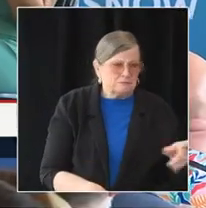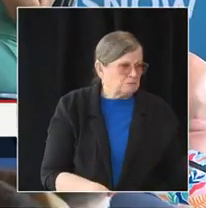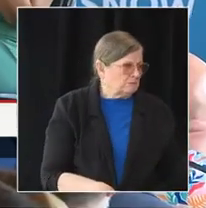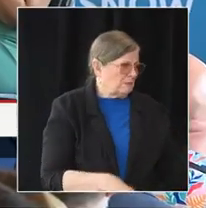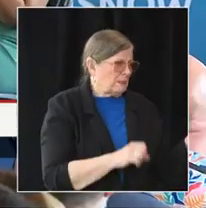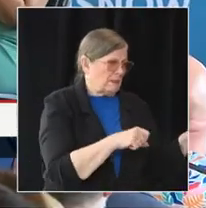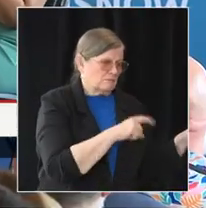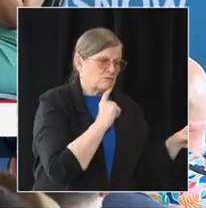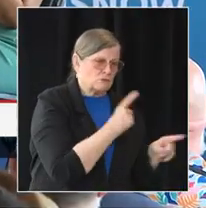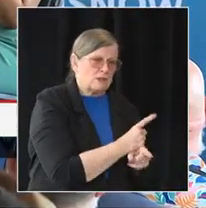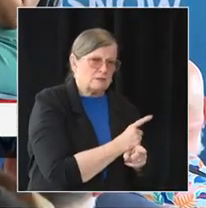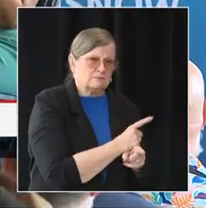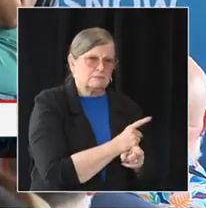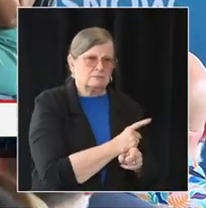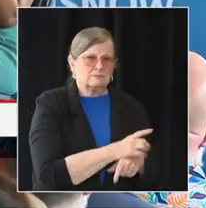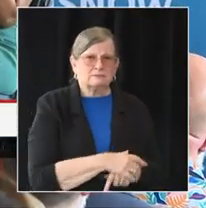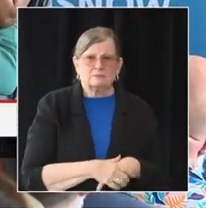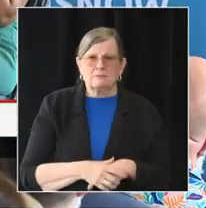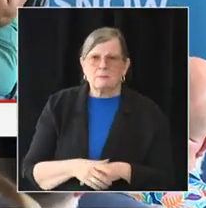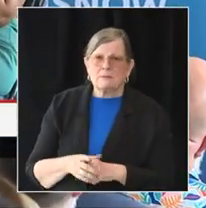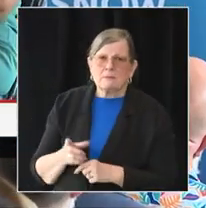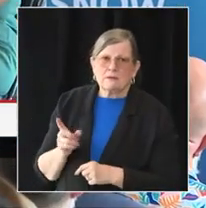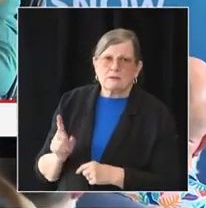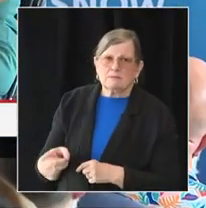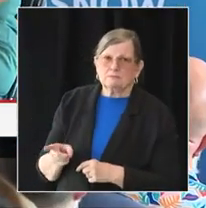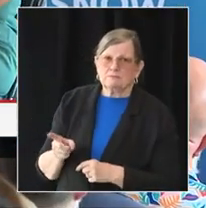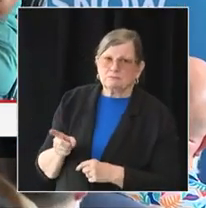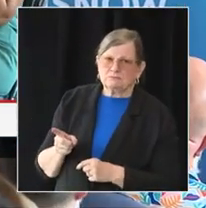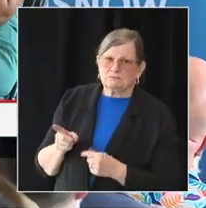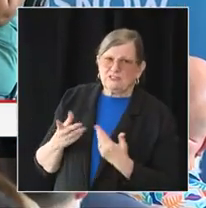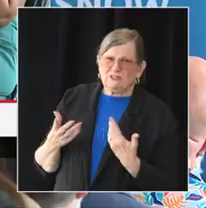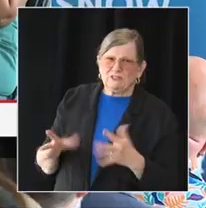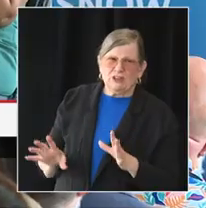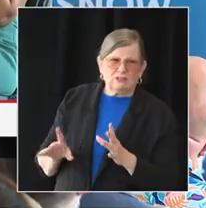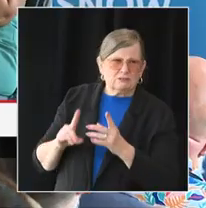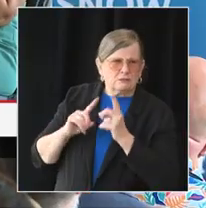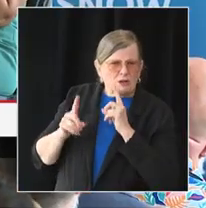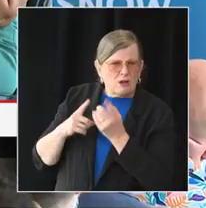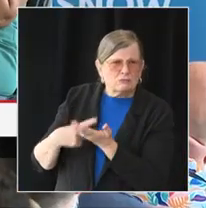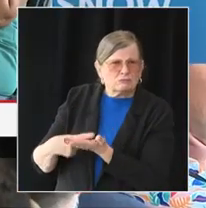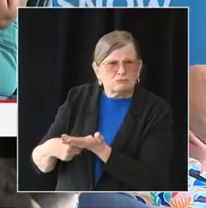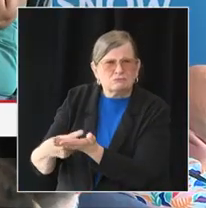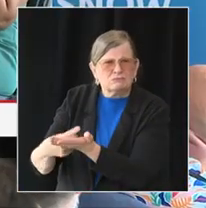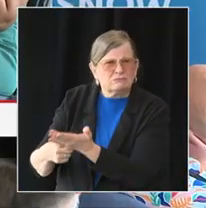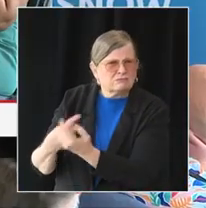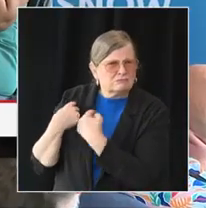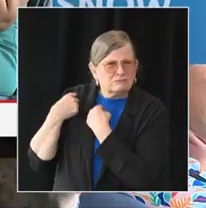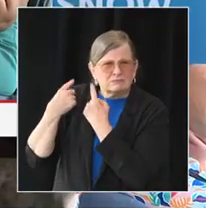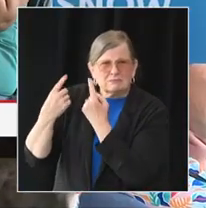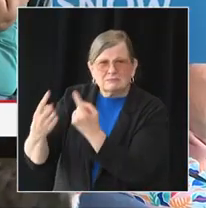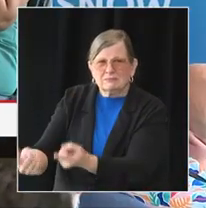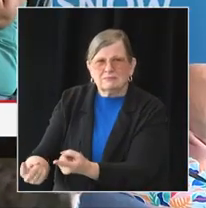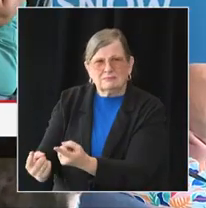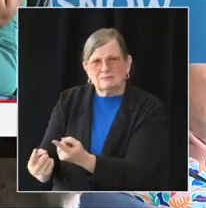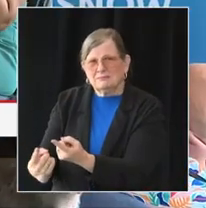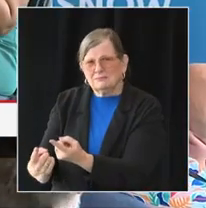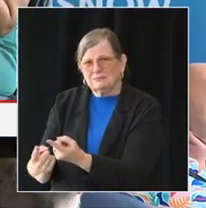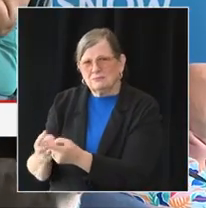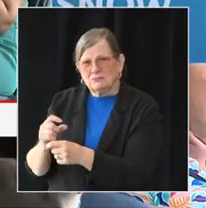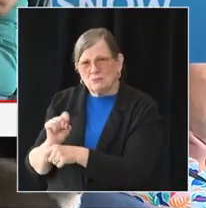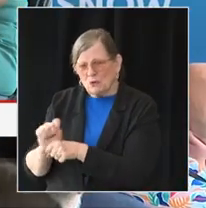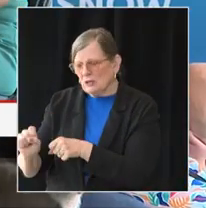about throughout your administration and even your time on the council on working really hard to